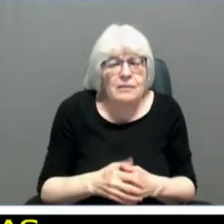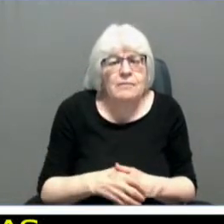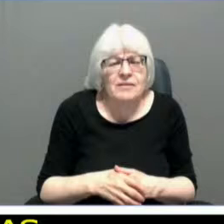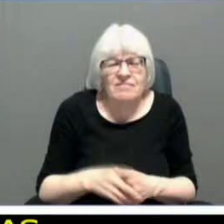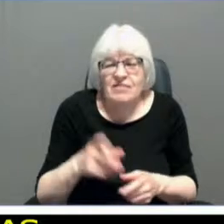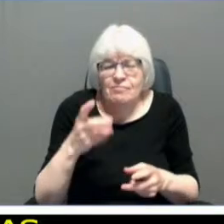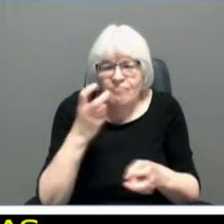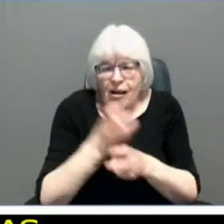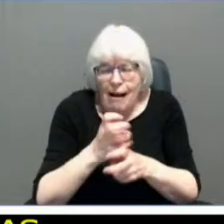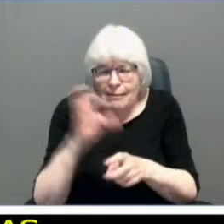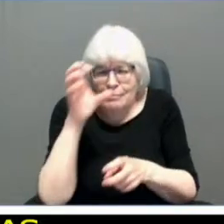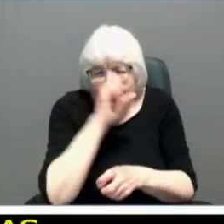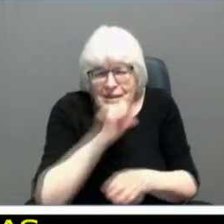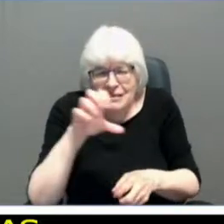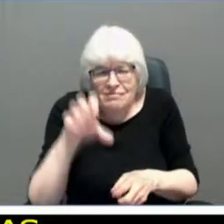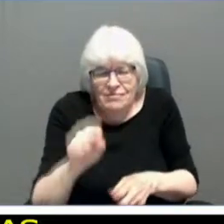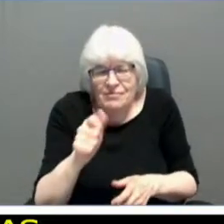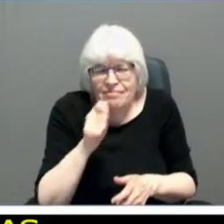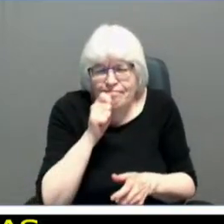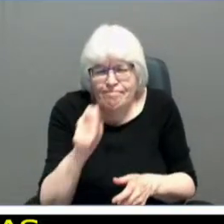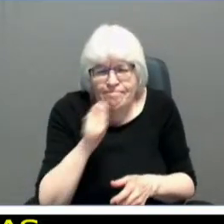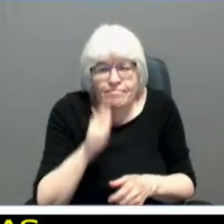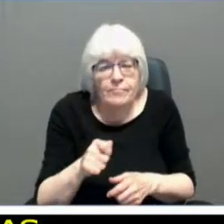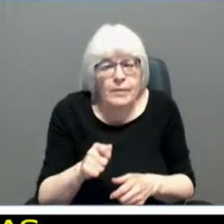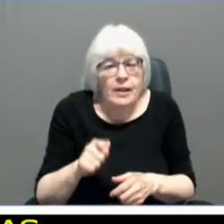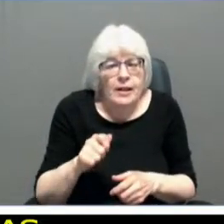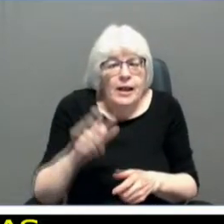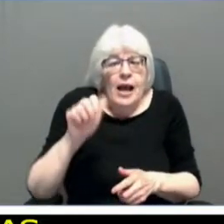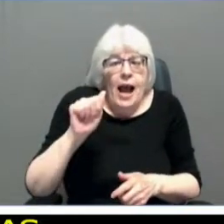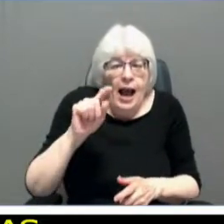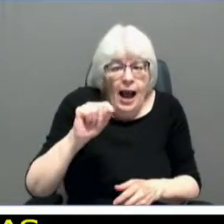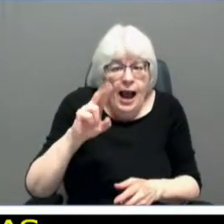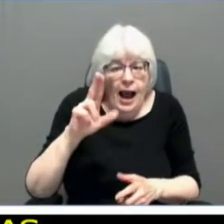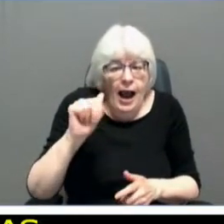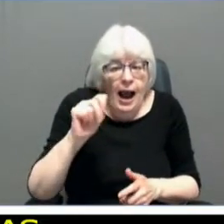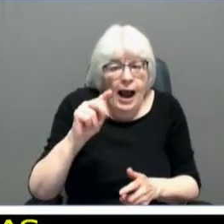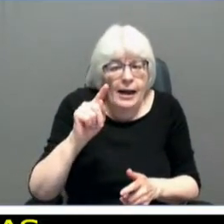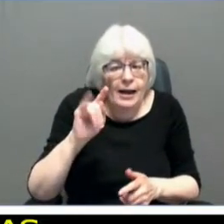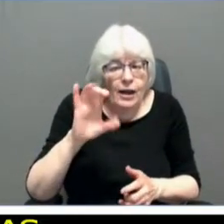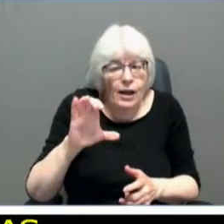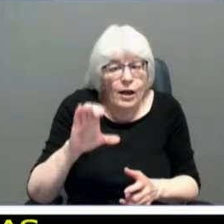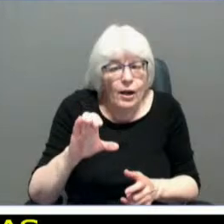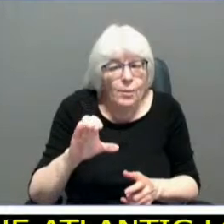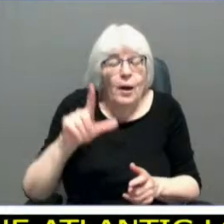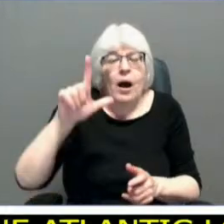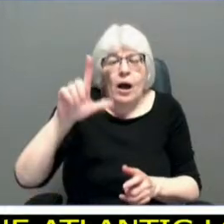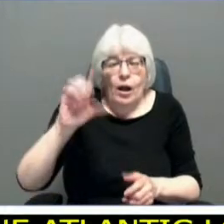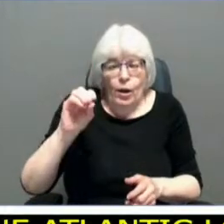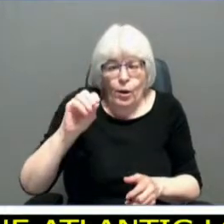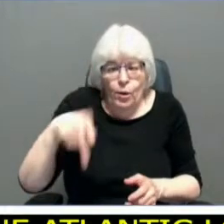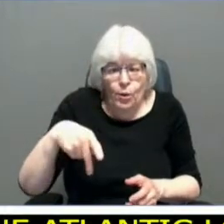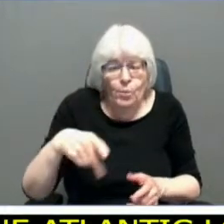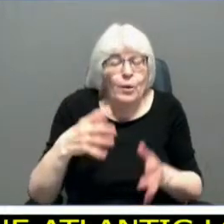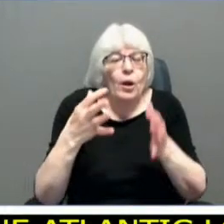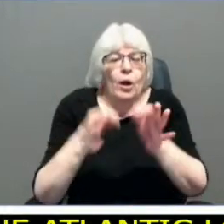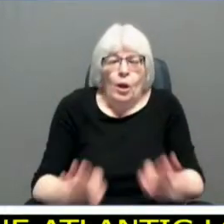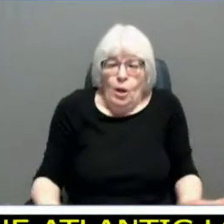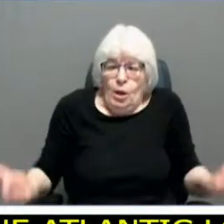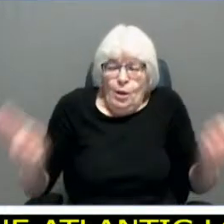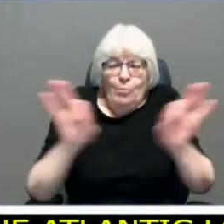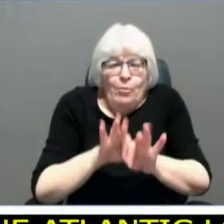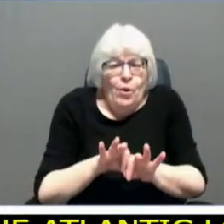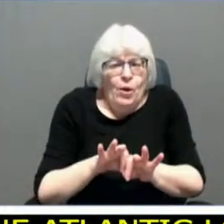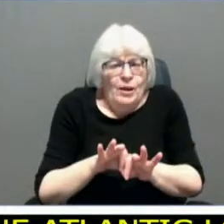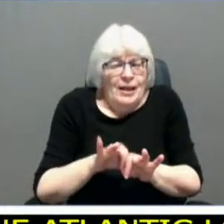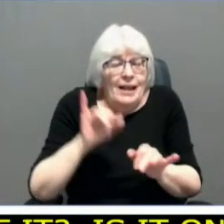So listen, the Atlantic Loop is a critical piece to the overall puzzle. There's no question about that. So